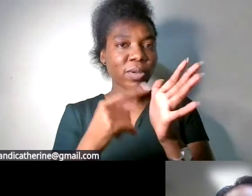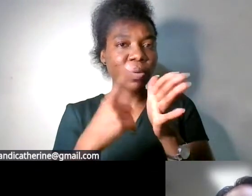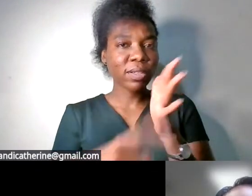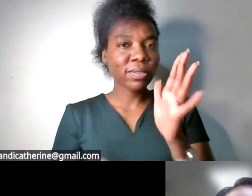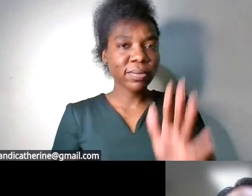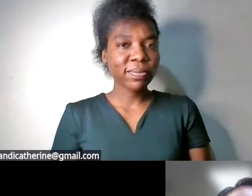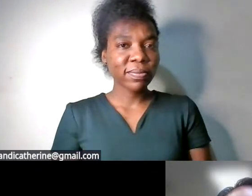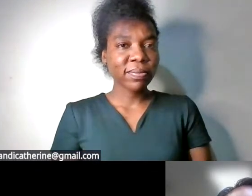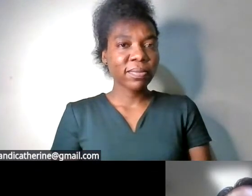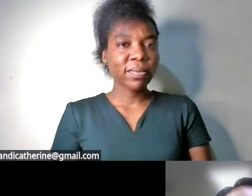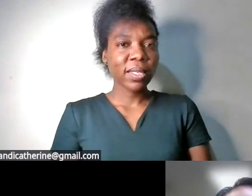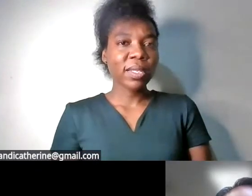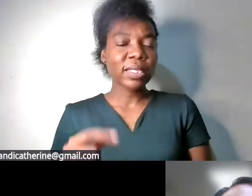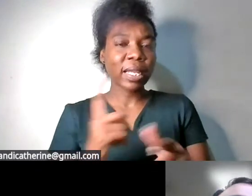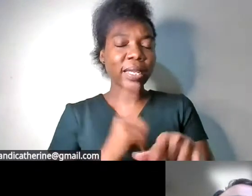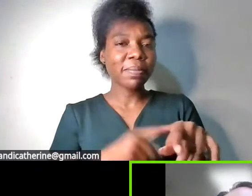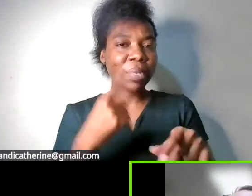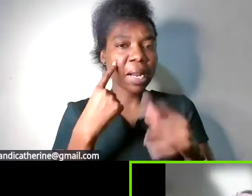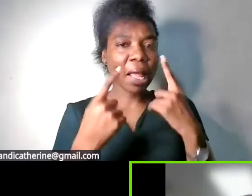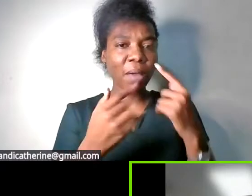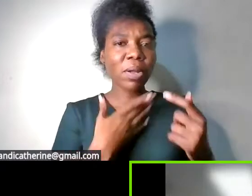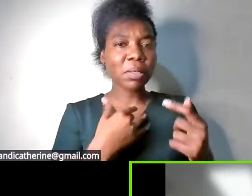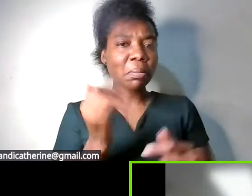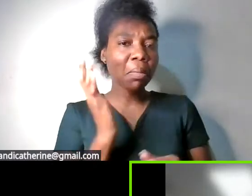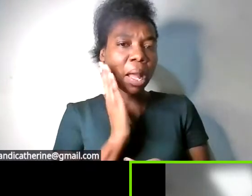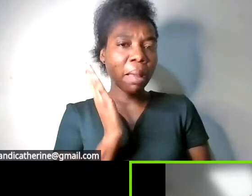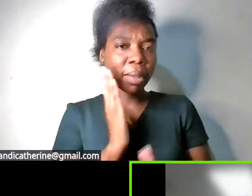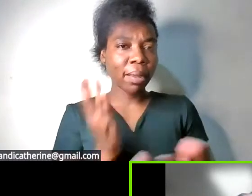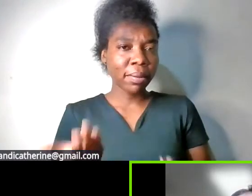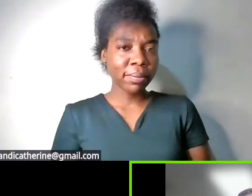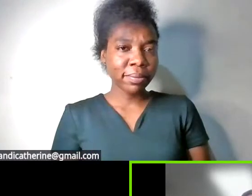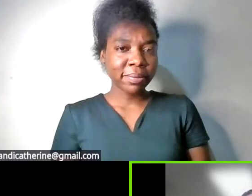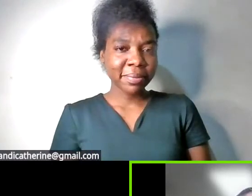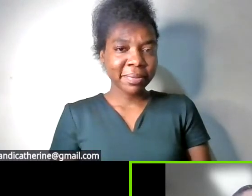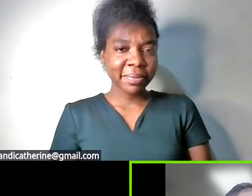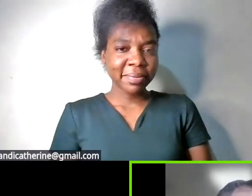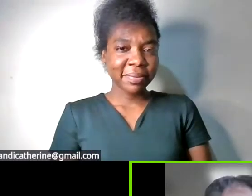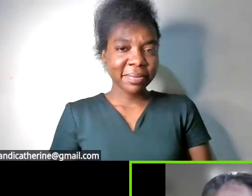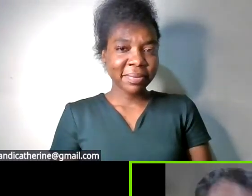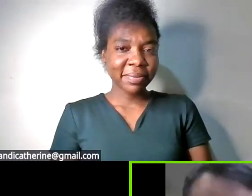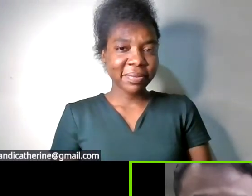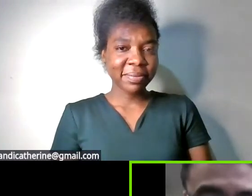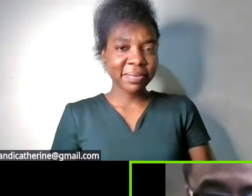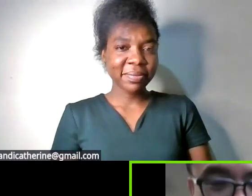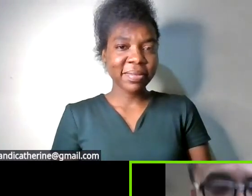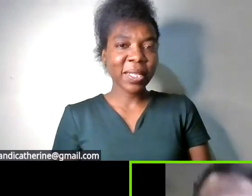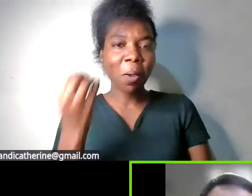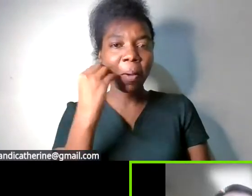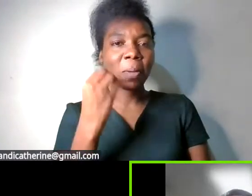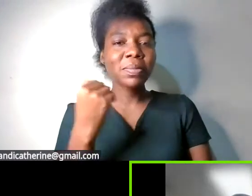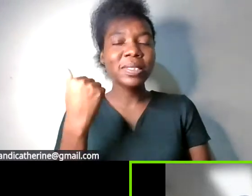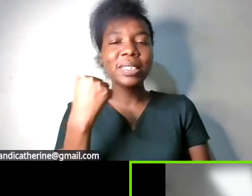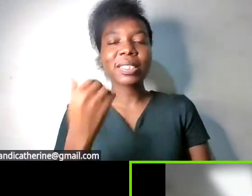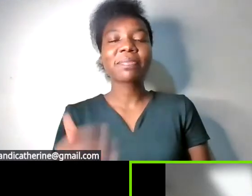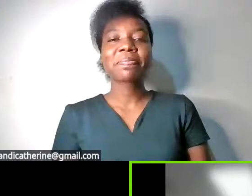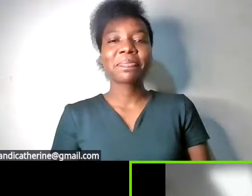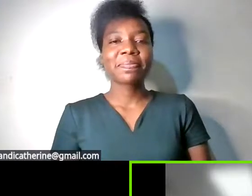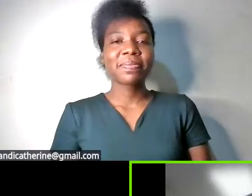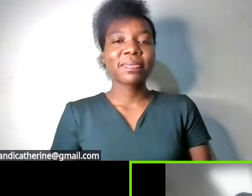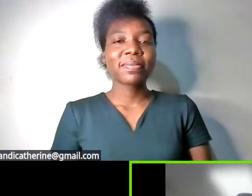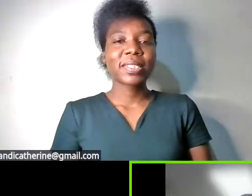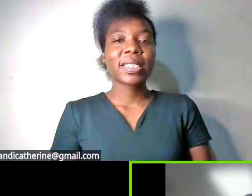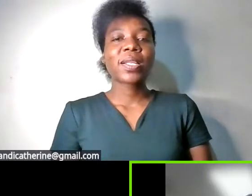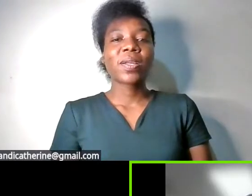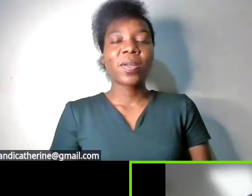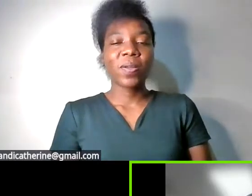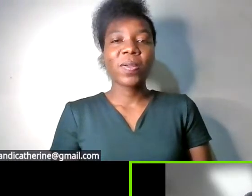want my mommy. Oh, so homesickness. Okay, so homesick. I'll be 100% honest, right? Everyone